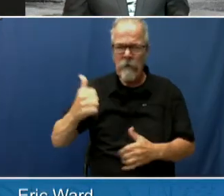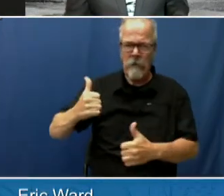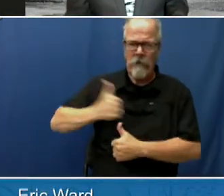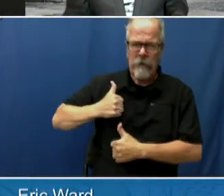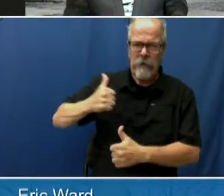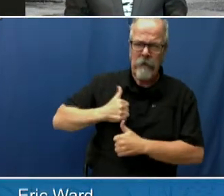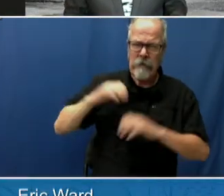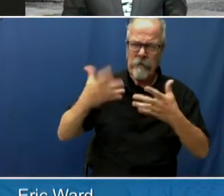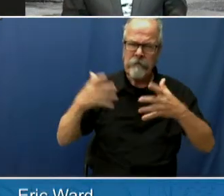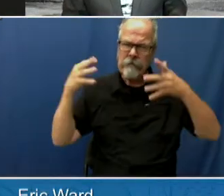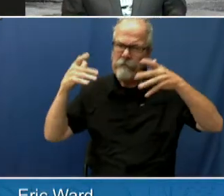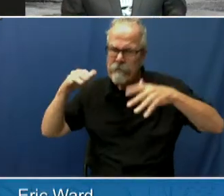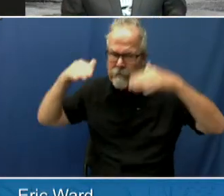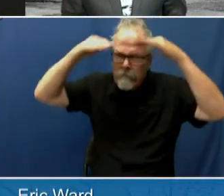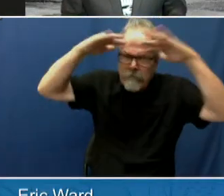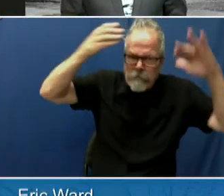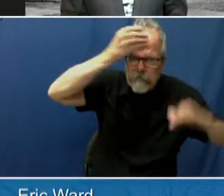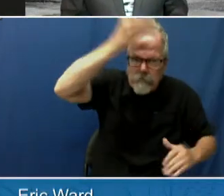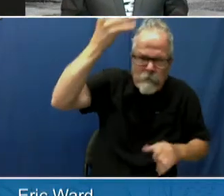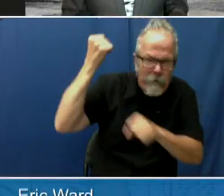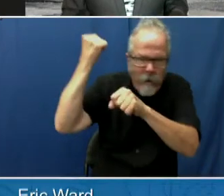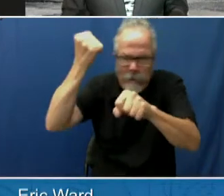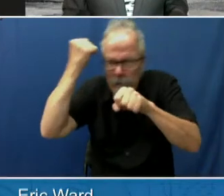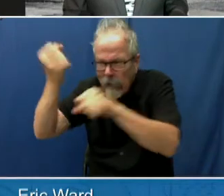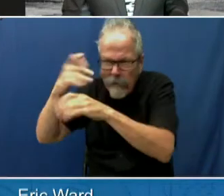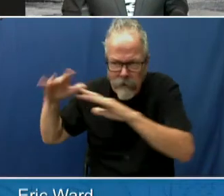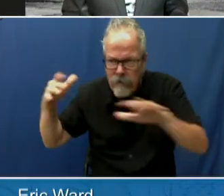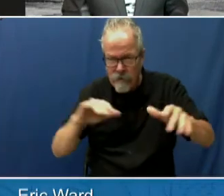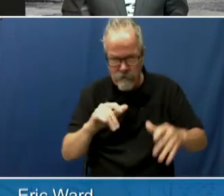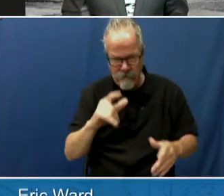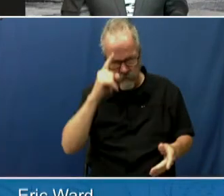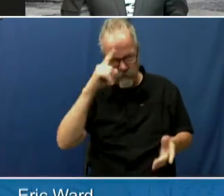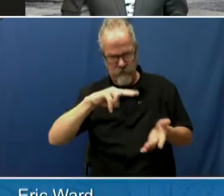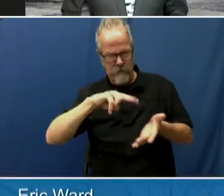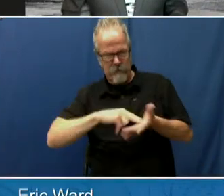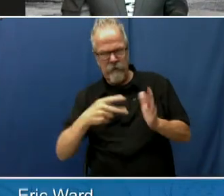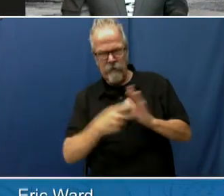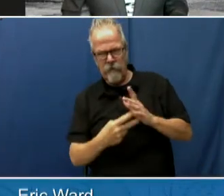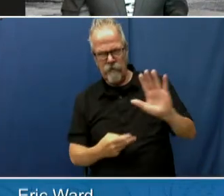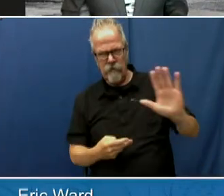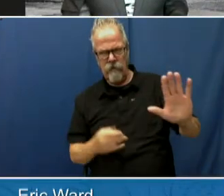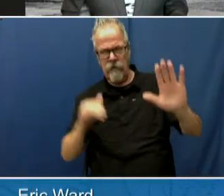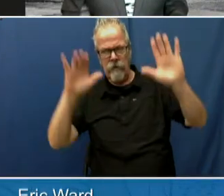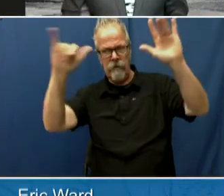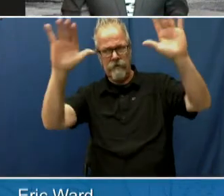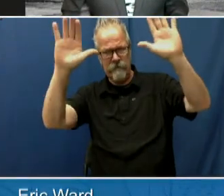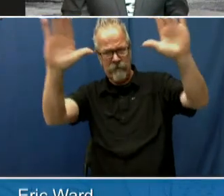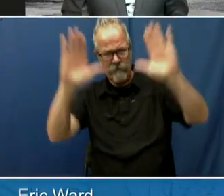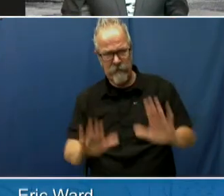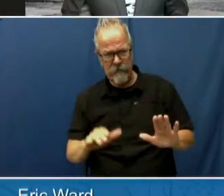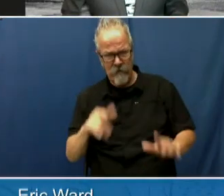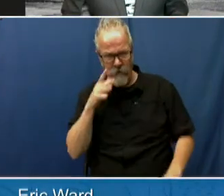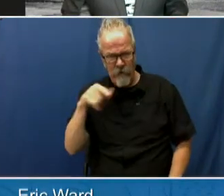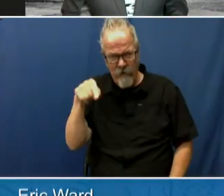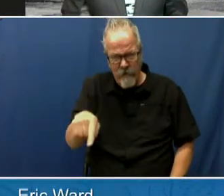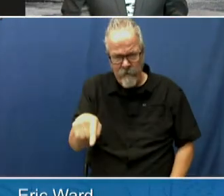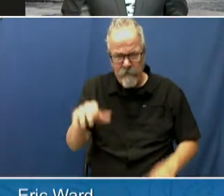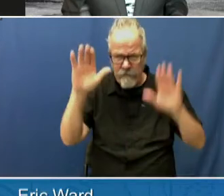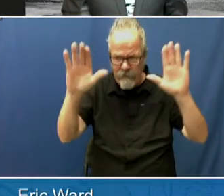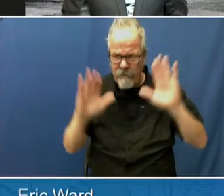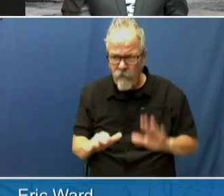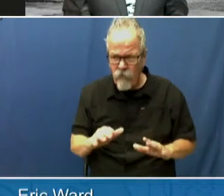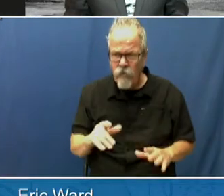do. Sunday's rally is an intentional effort to undermine Portland's civil